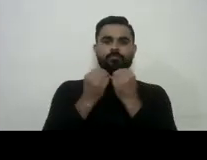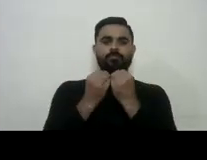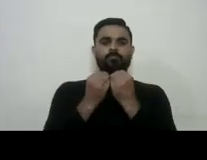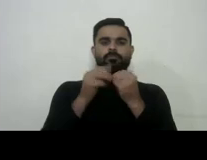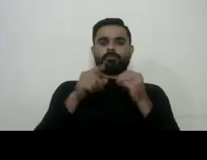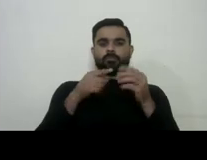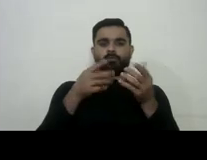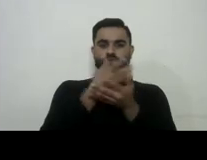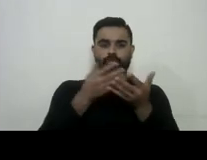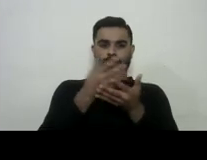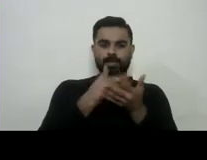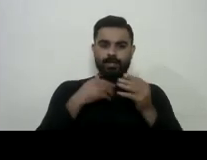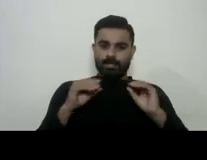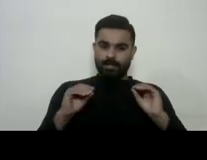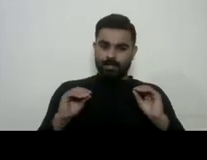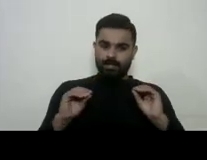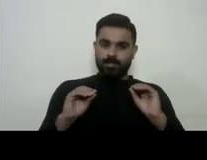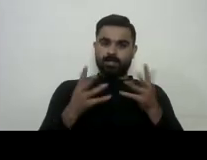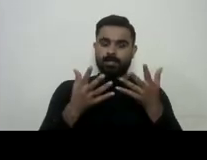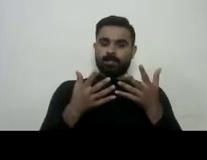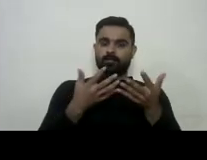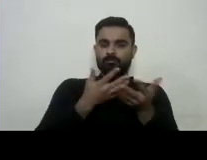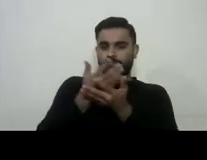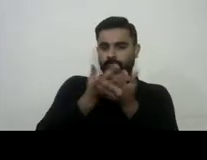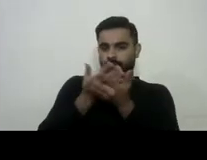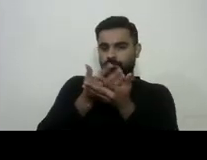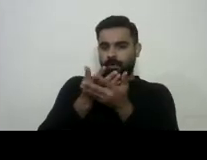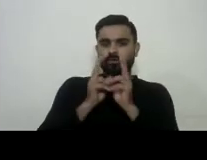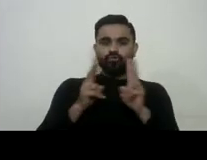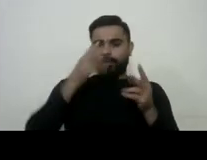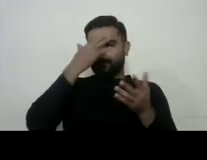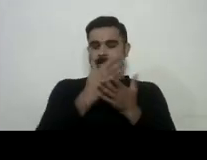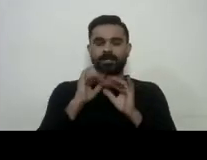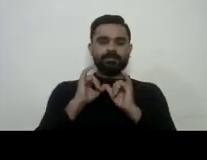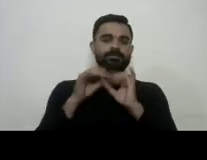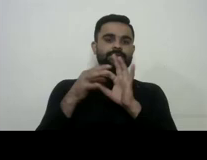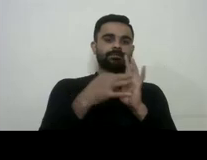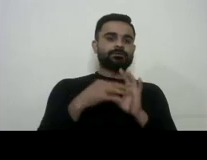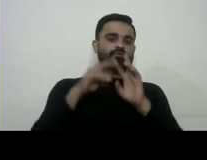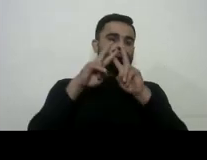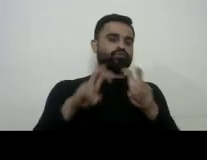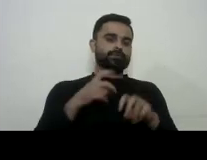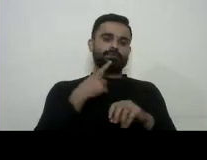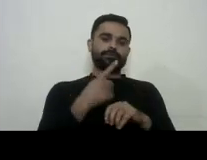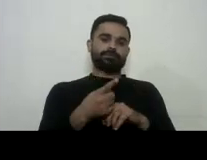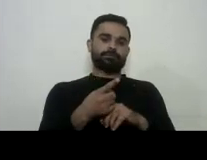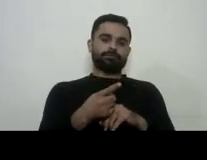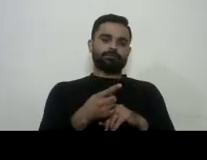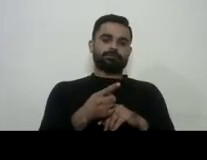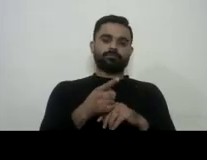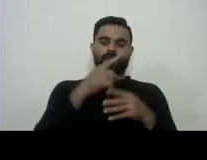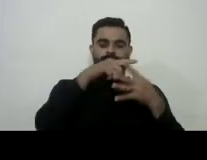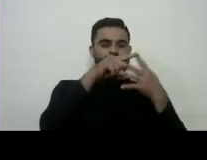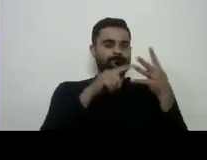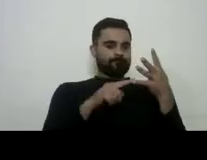this workshop, we have started by discussing 4 common beliefs and what research says about these 4 common